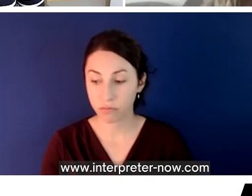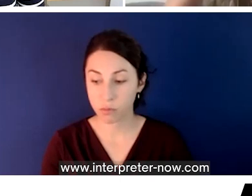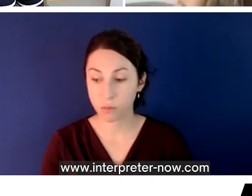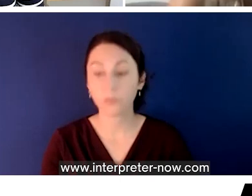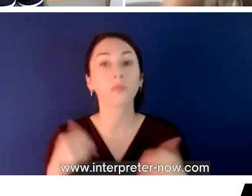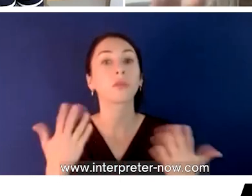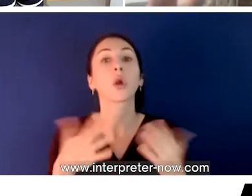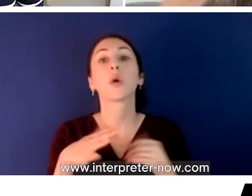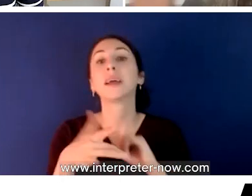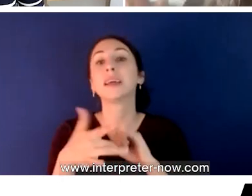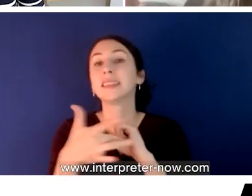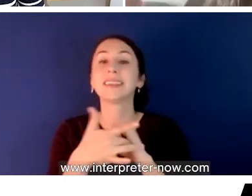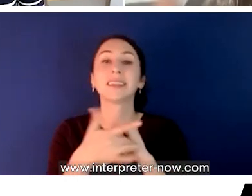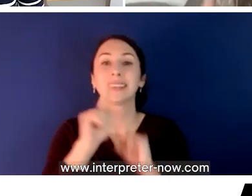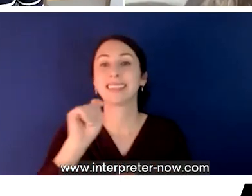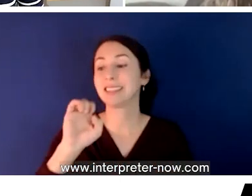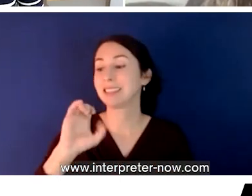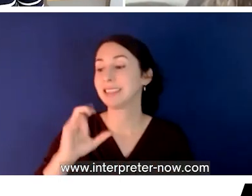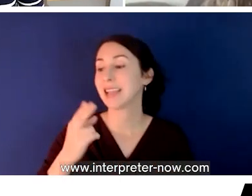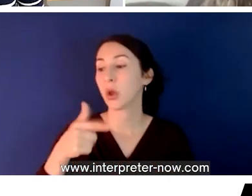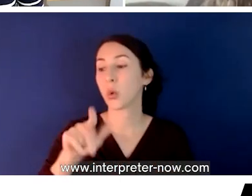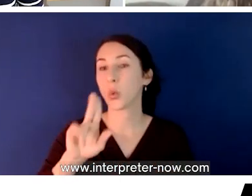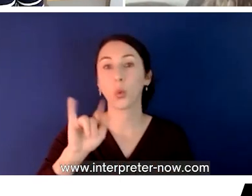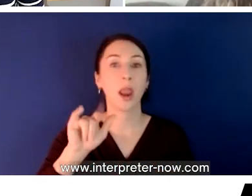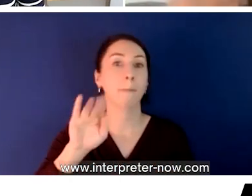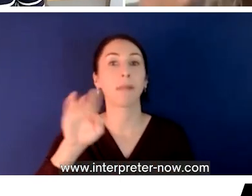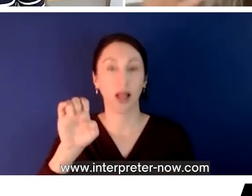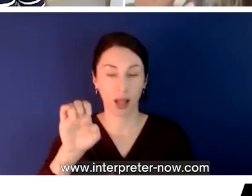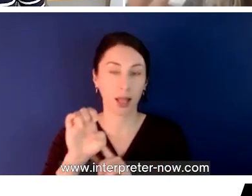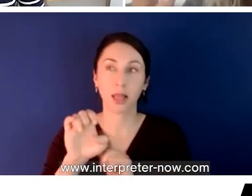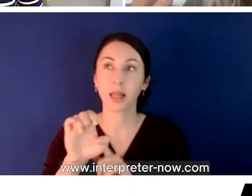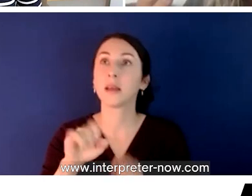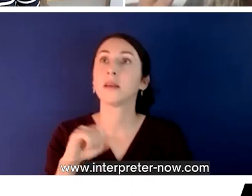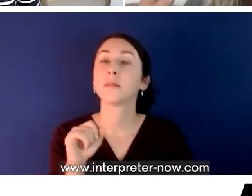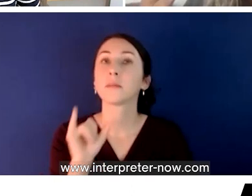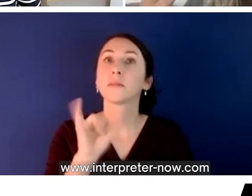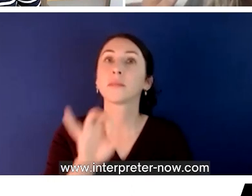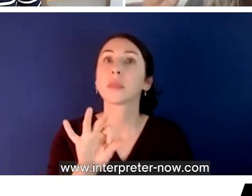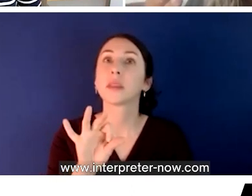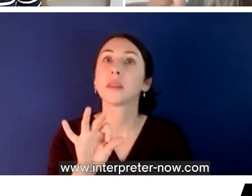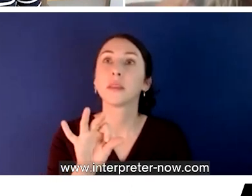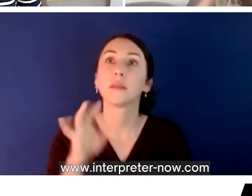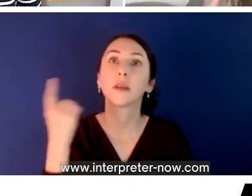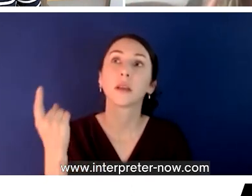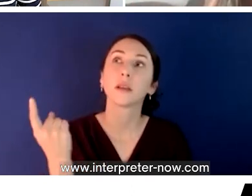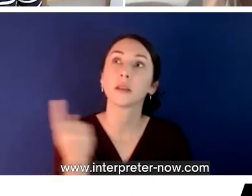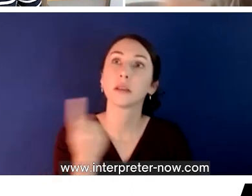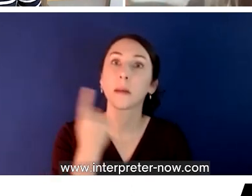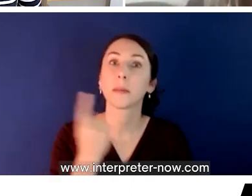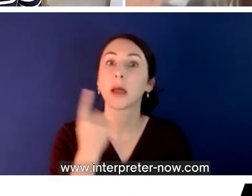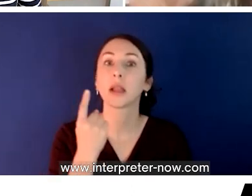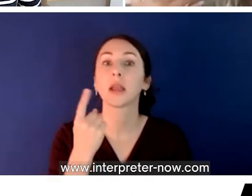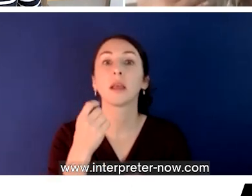Okay. So the way tEQuitable works, right, is so for example, if